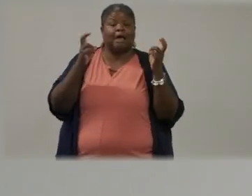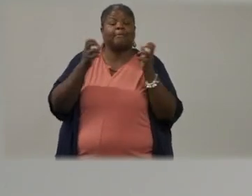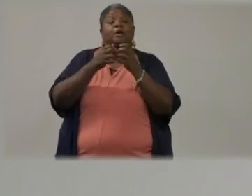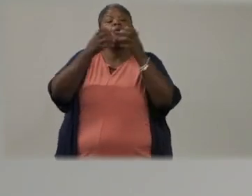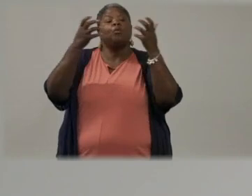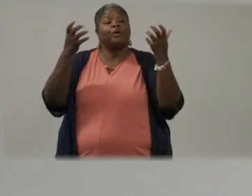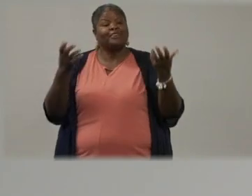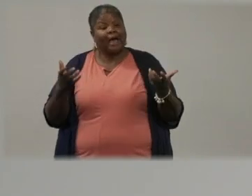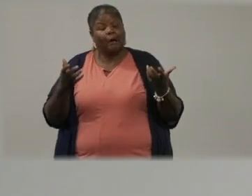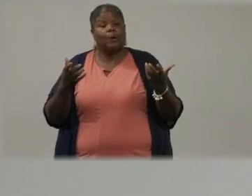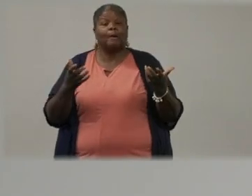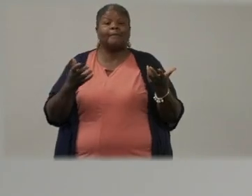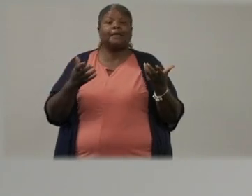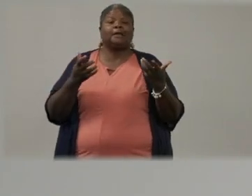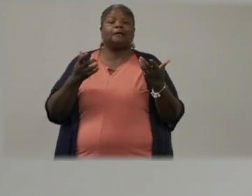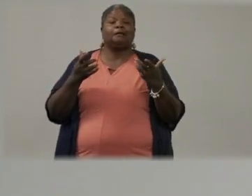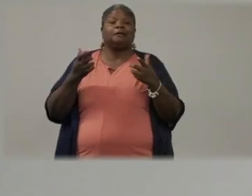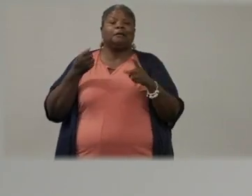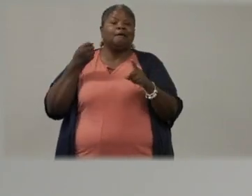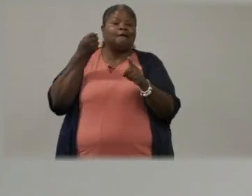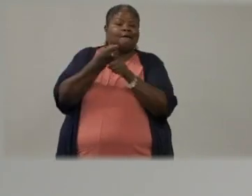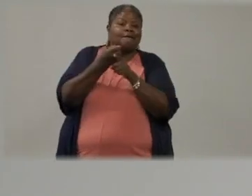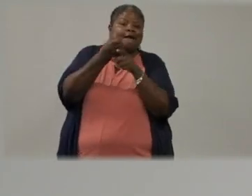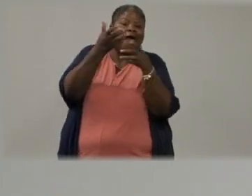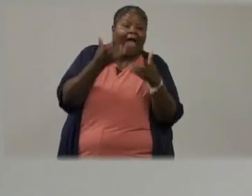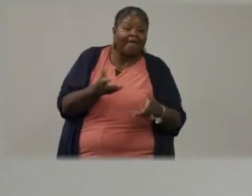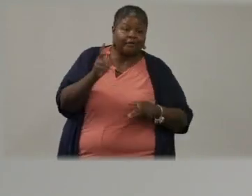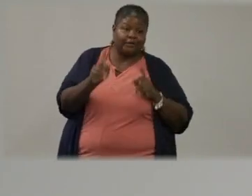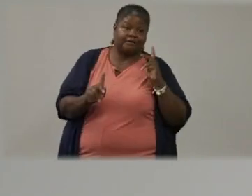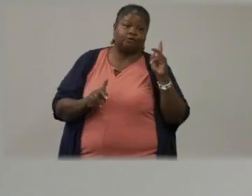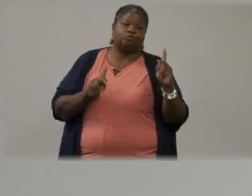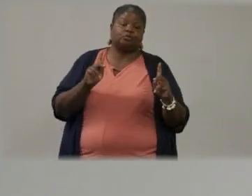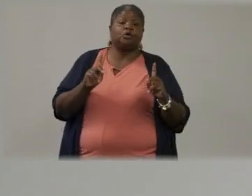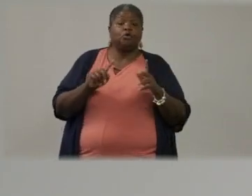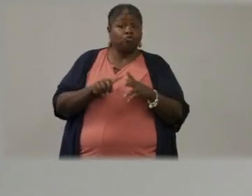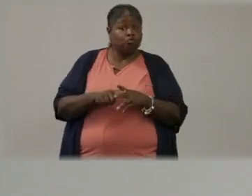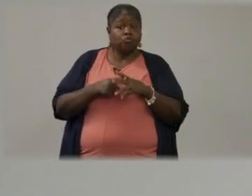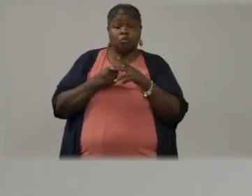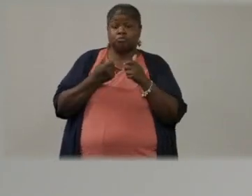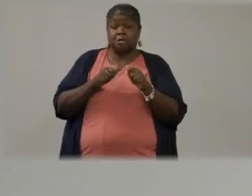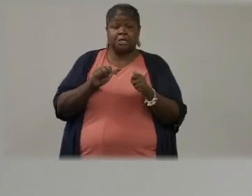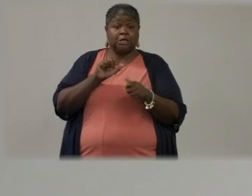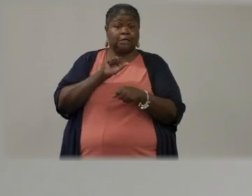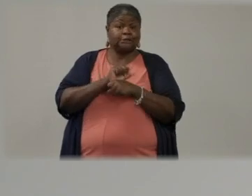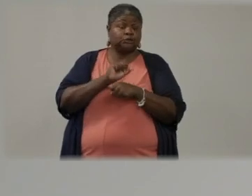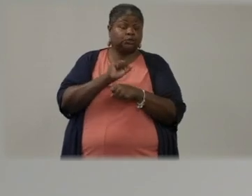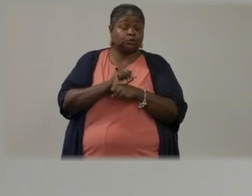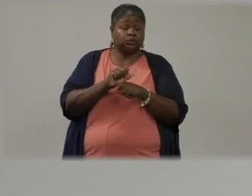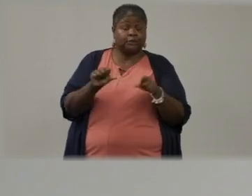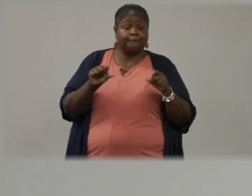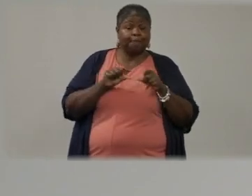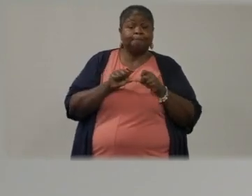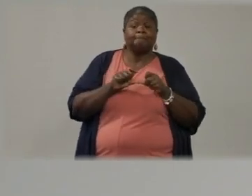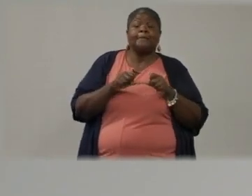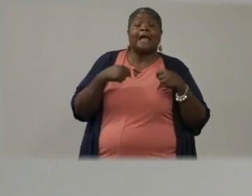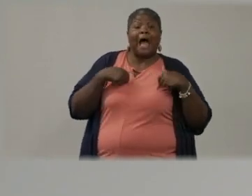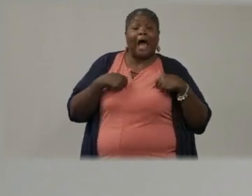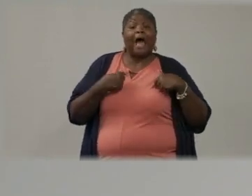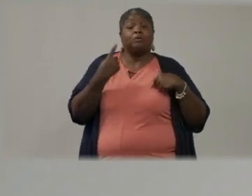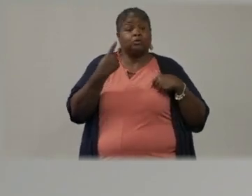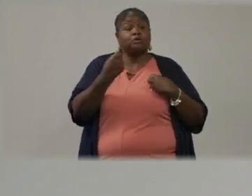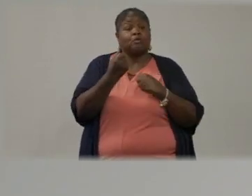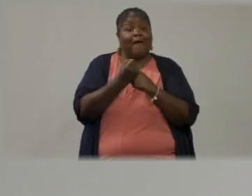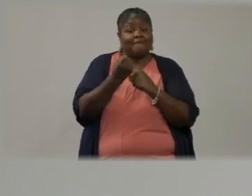without being too heavy for a lot of individuals. So you really can roll it out to any institution. education. I was one who